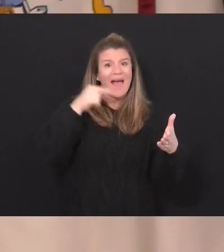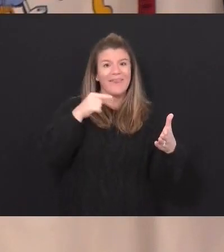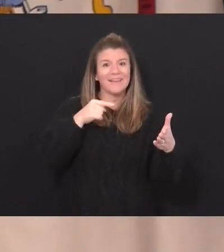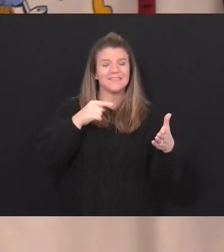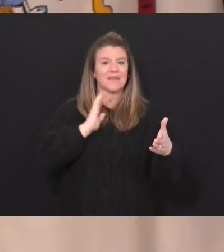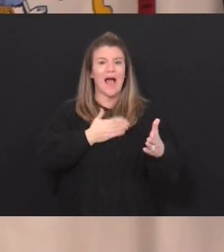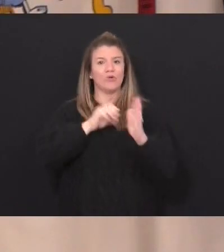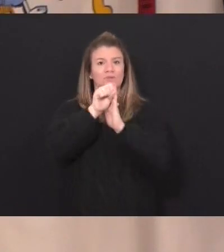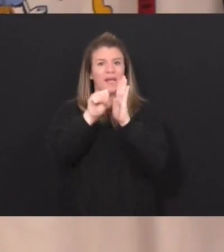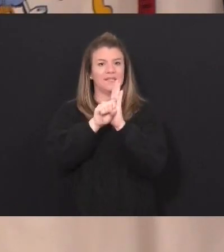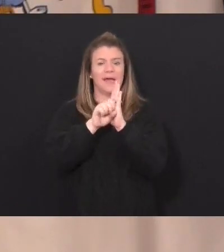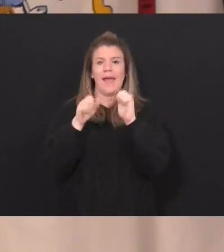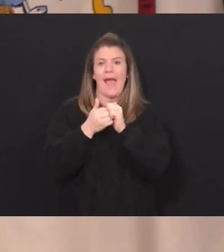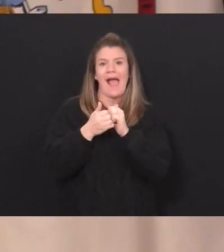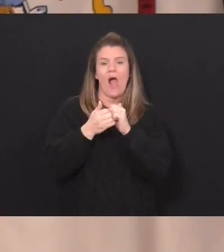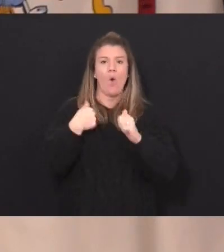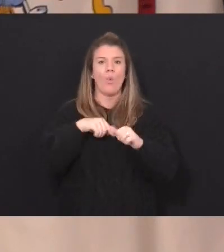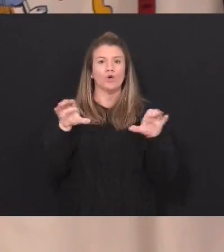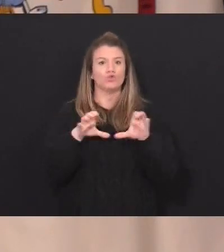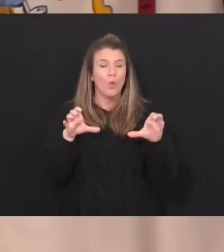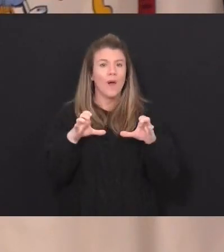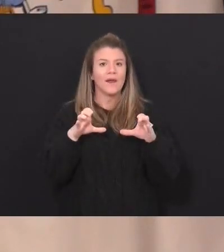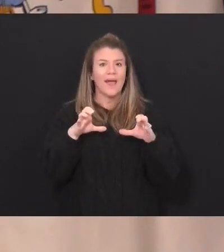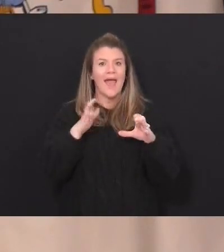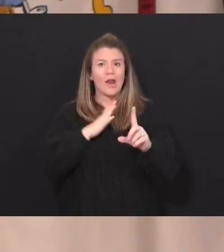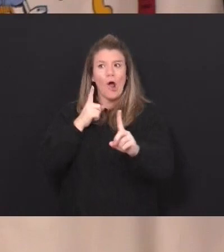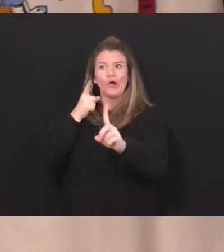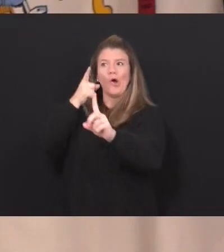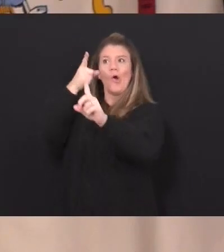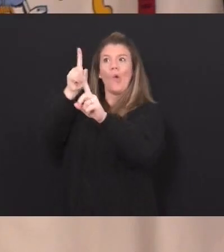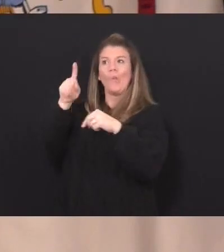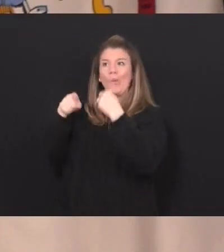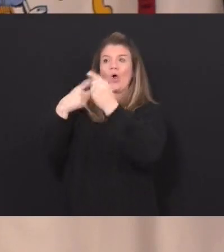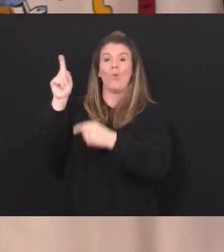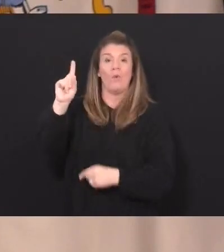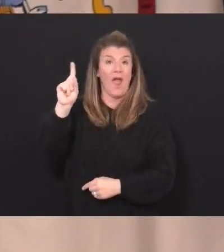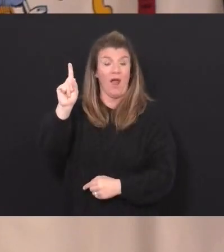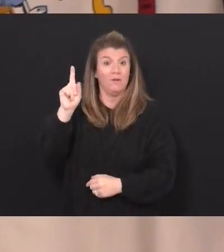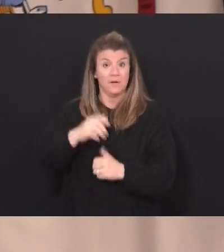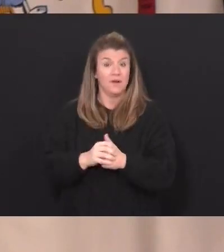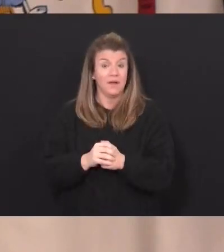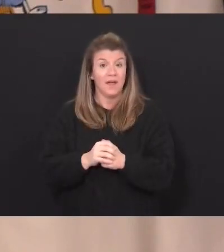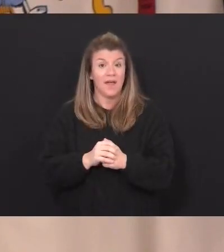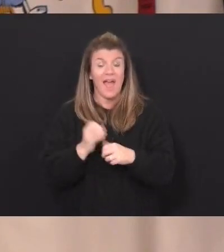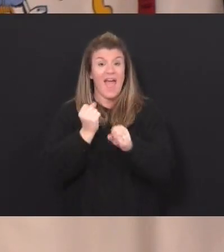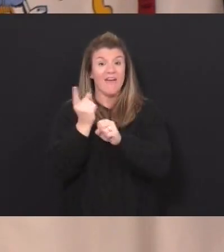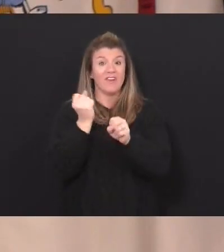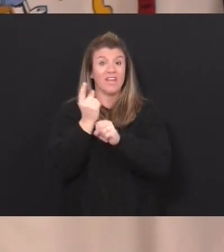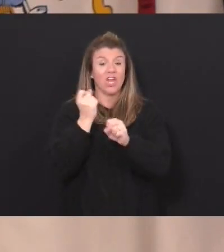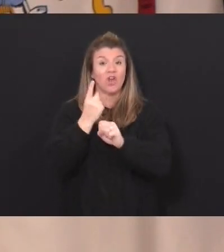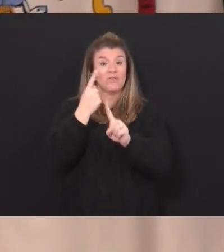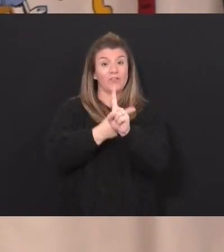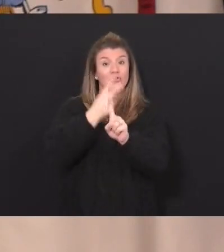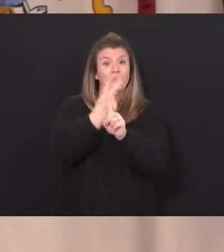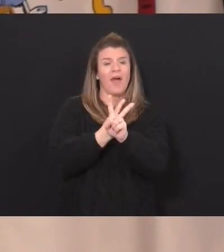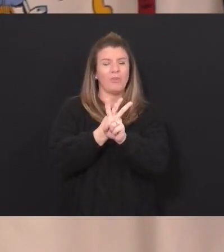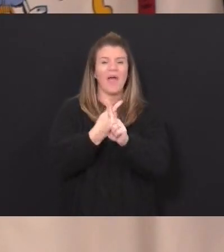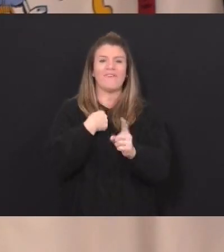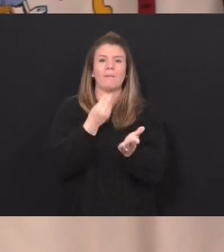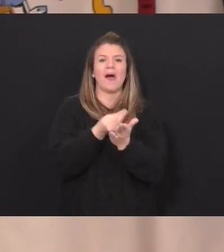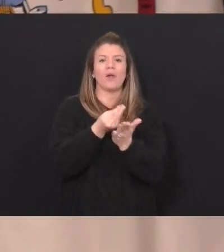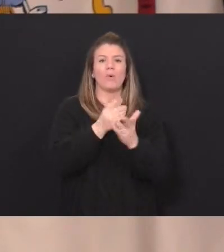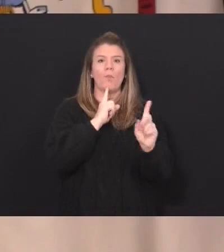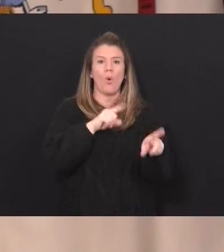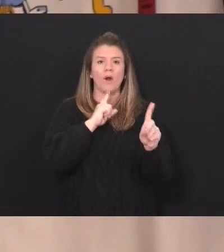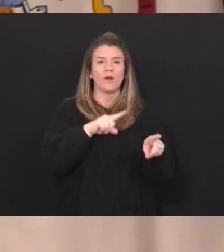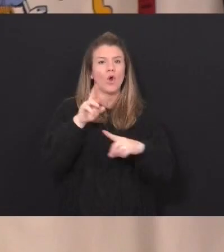going. You know, at one point in time, after the first 2 months of the year, and this is just a quick revenue report, but after